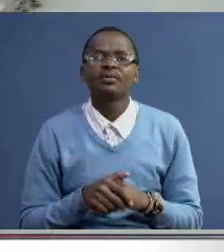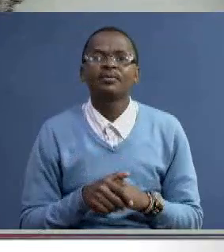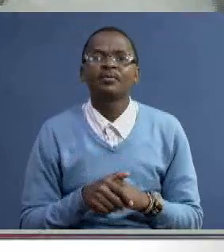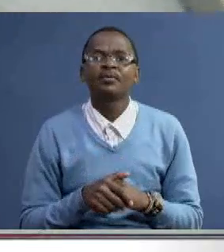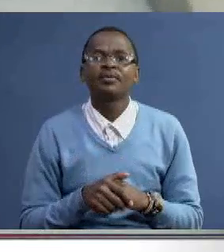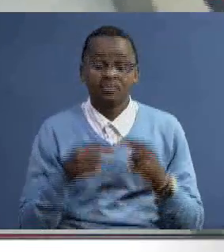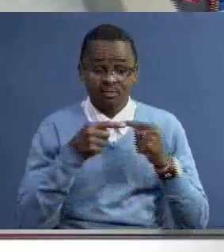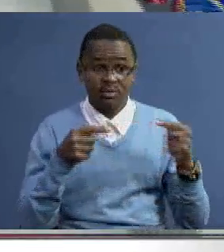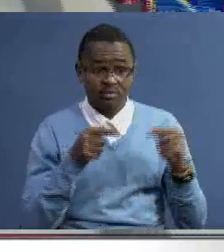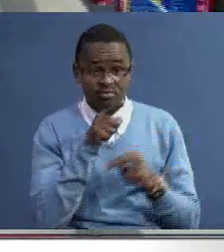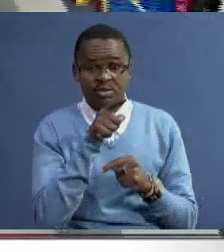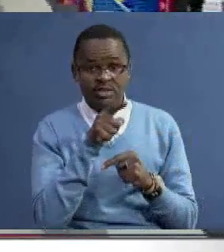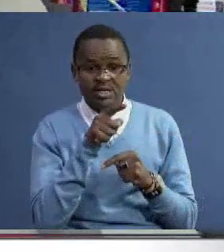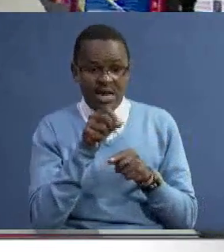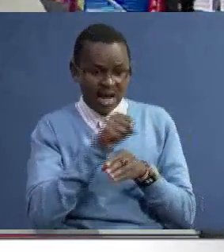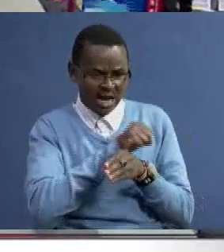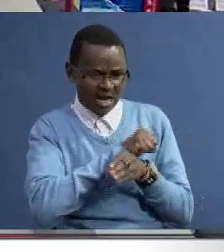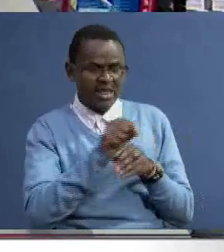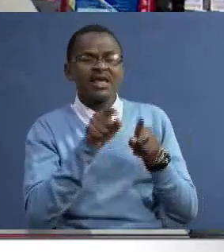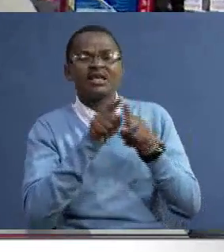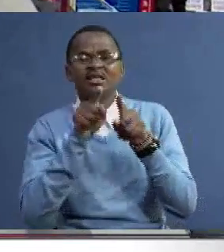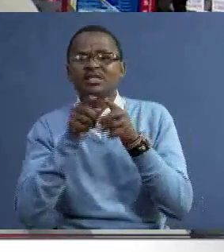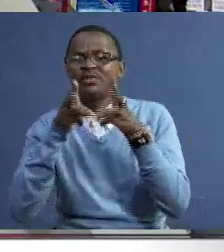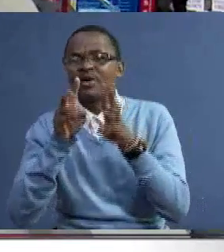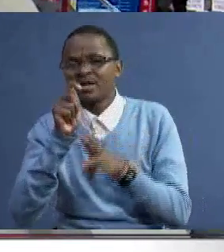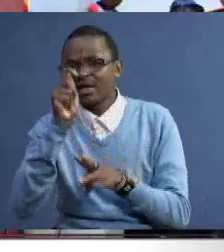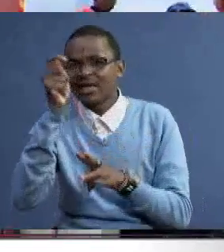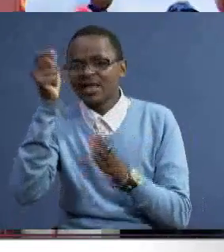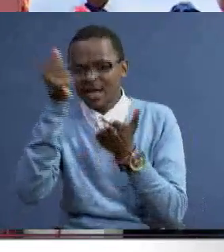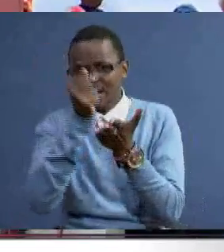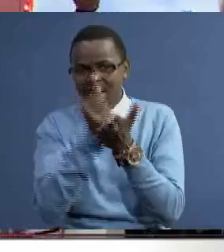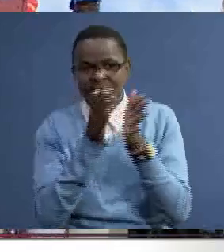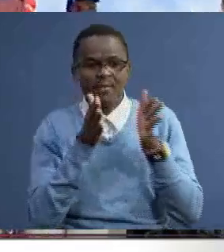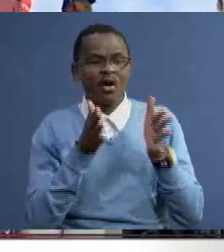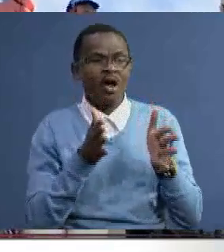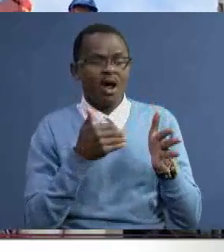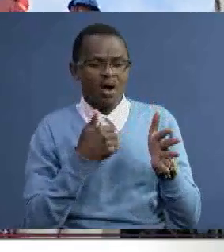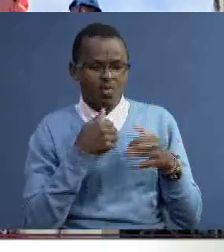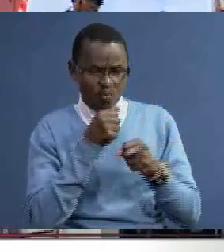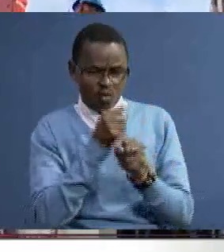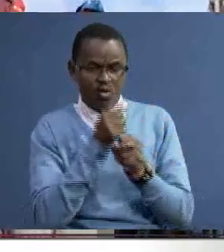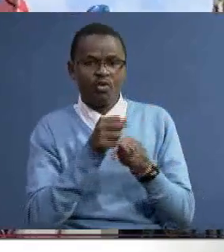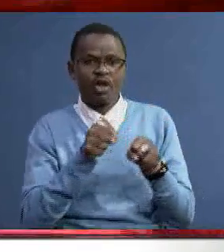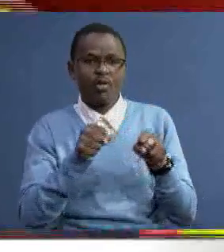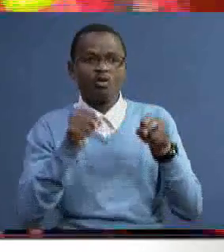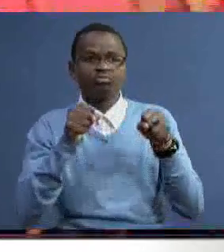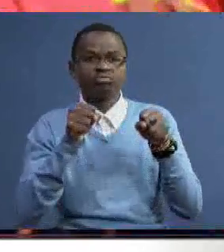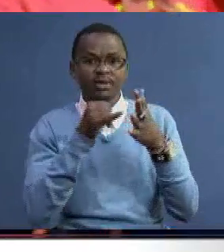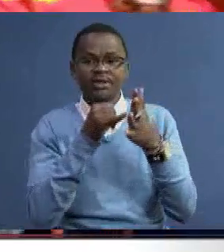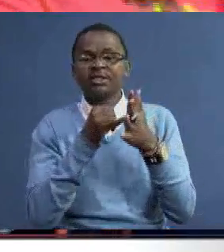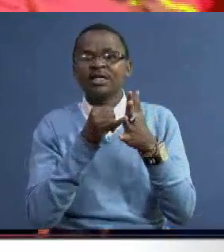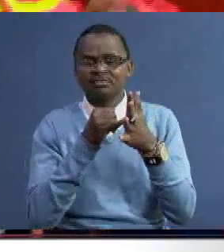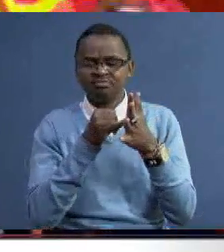Parallel and opposite as this rail lies is the same way some Kenyan employees at the standard gauge railway operate with their bosses. It